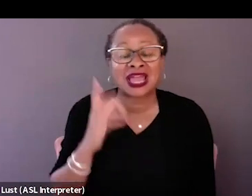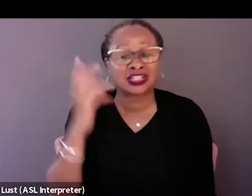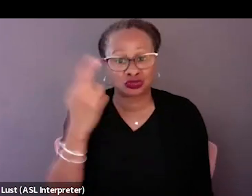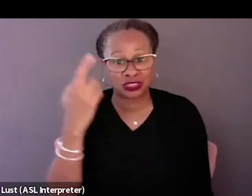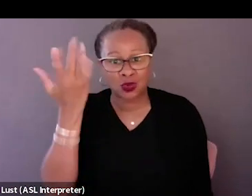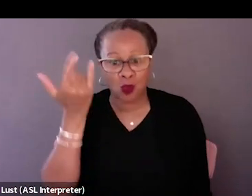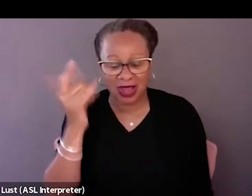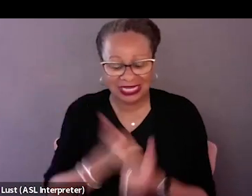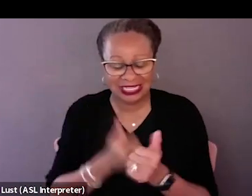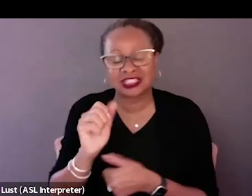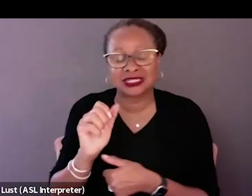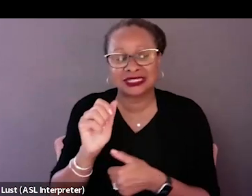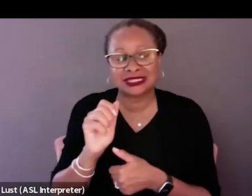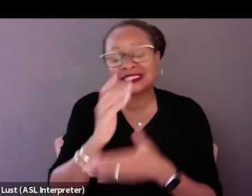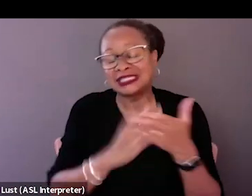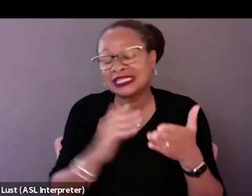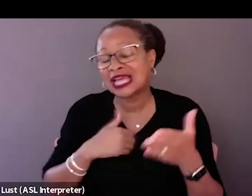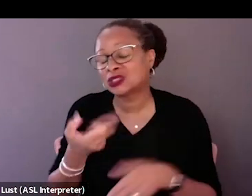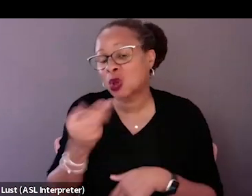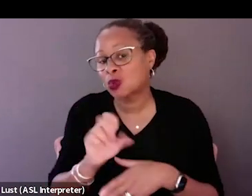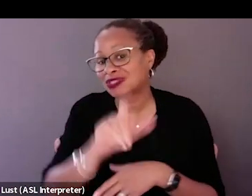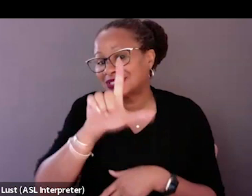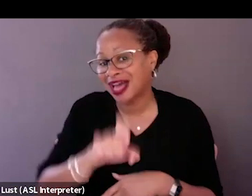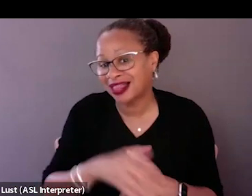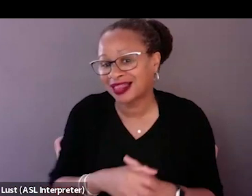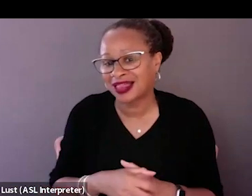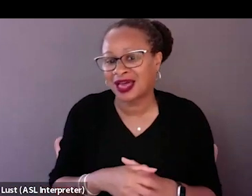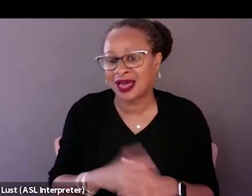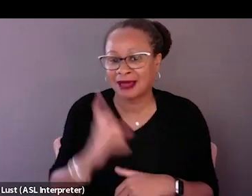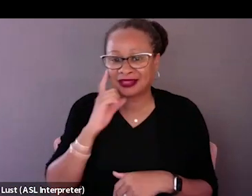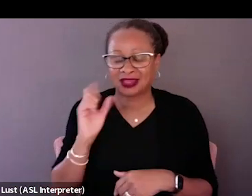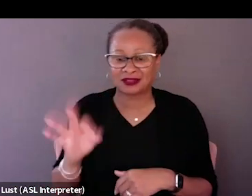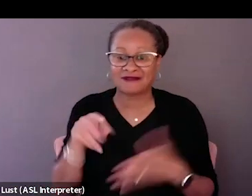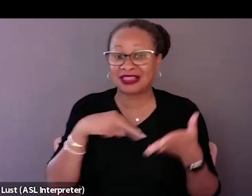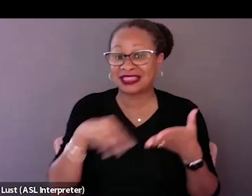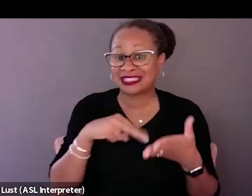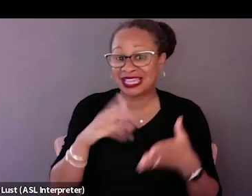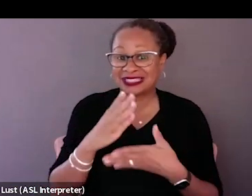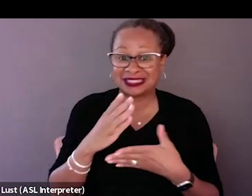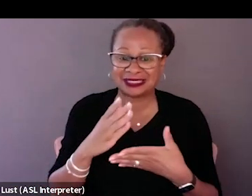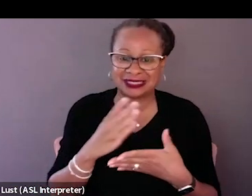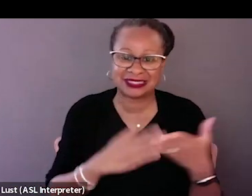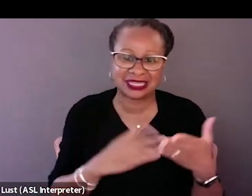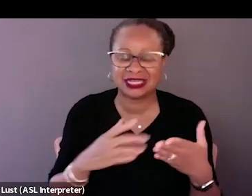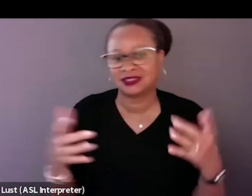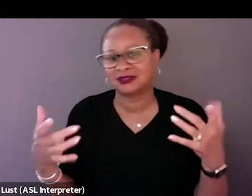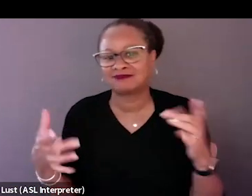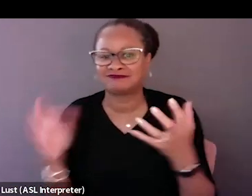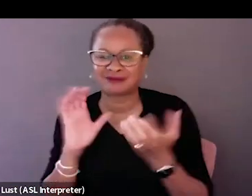own style. I'm thinking of, the dance scene is very indebted to Carrie